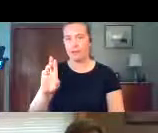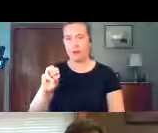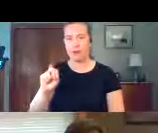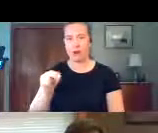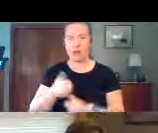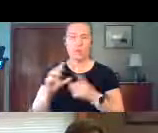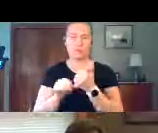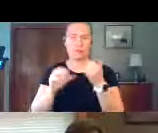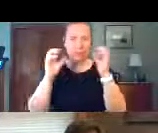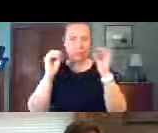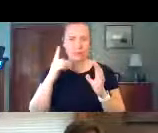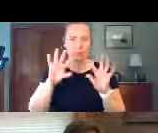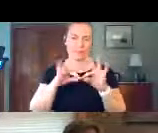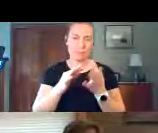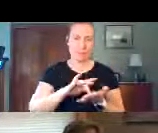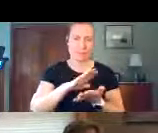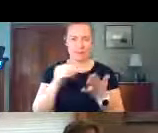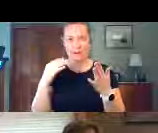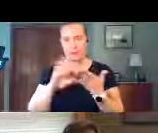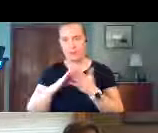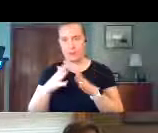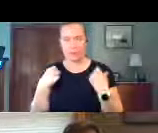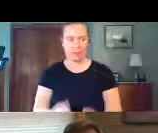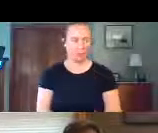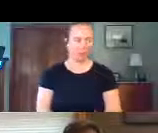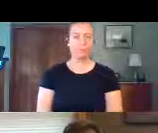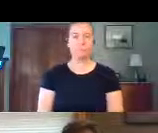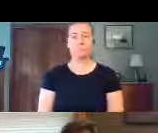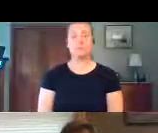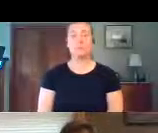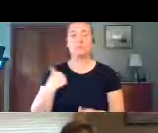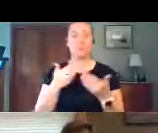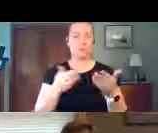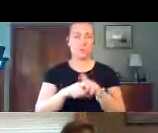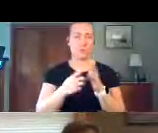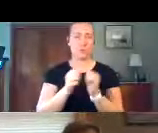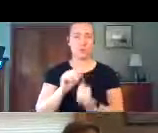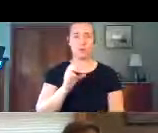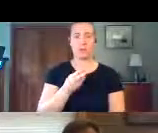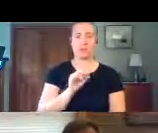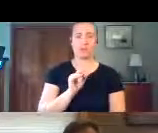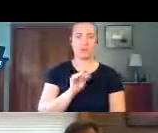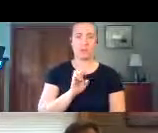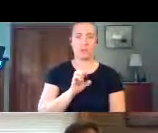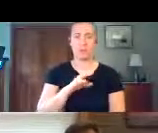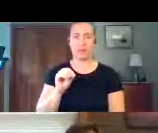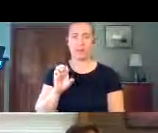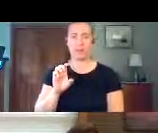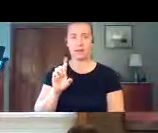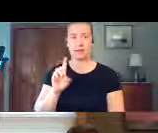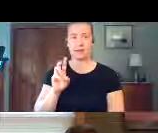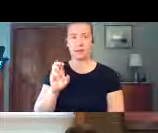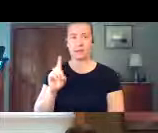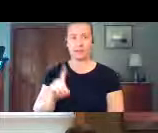in Family Medicine and Community Health. So we'll start with Christie and Edmond.